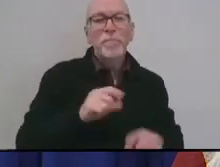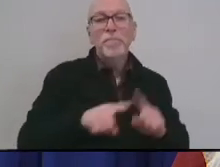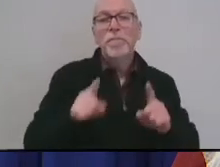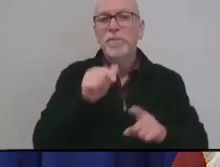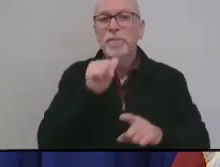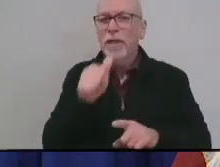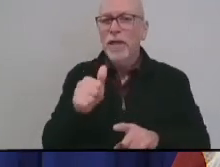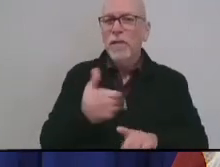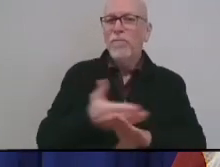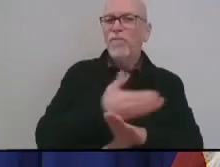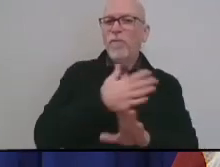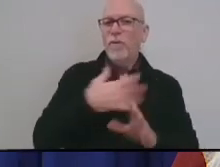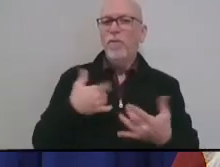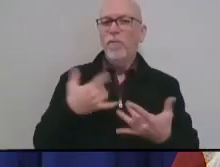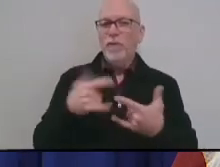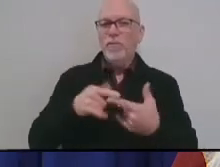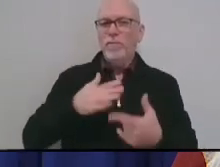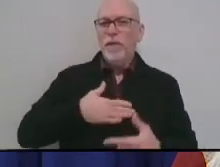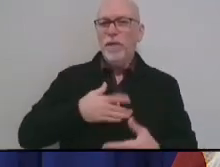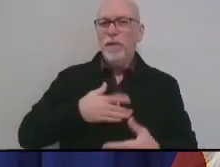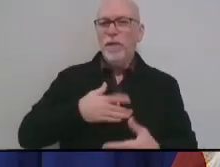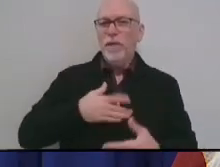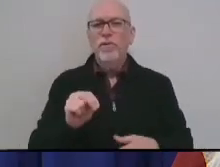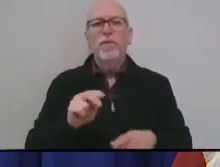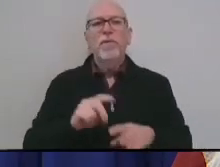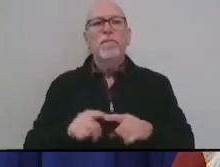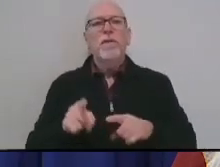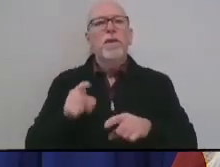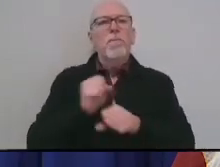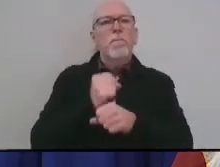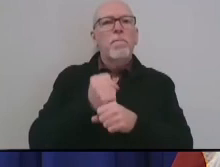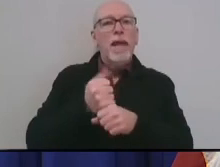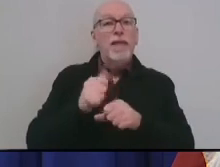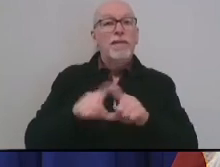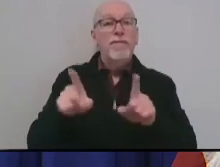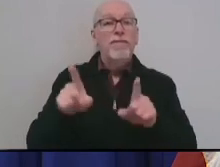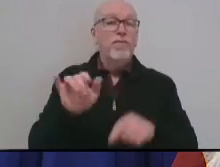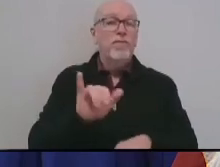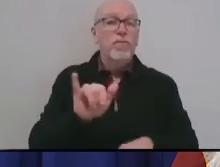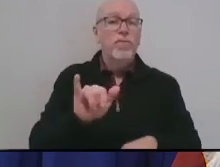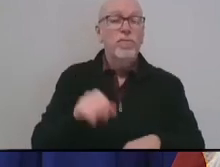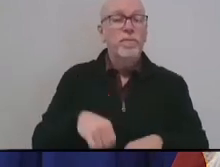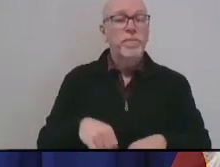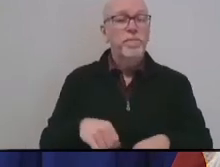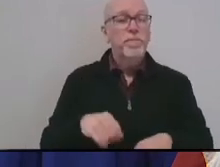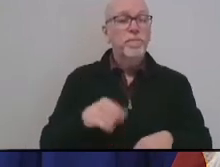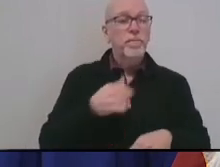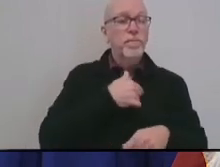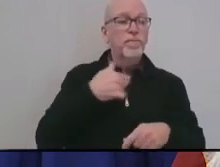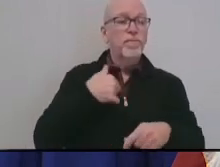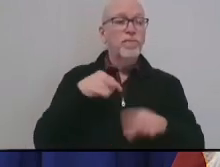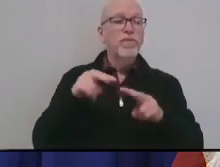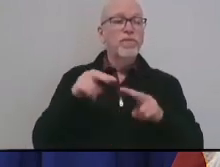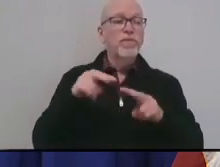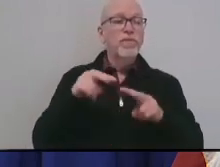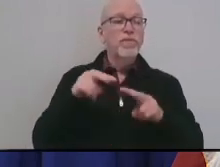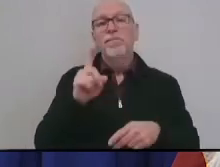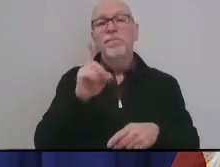But that's making a difference as well, as we look at the hundreds of thousands who have been